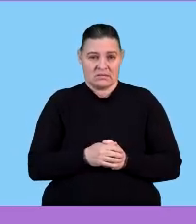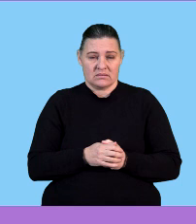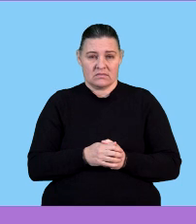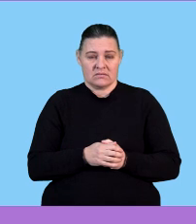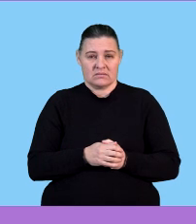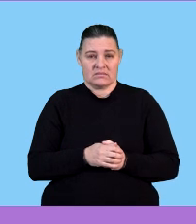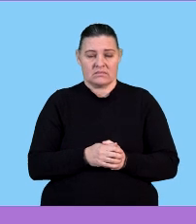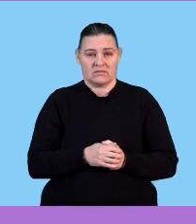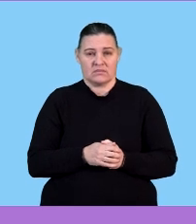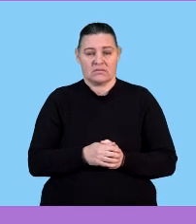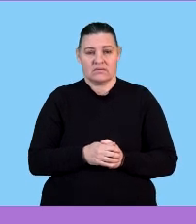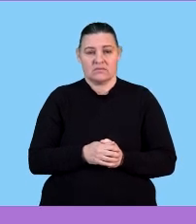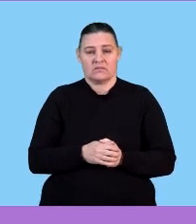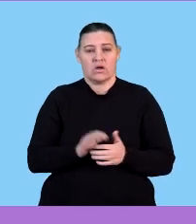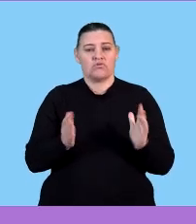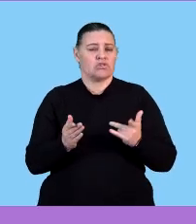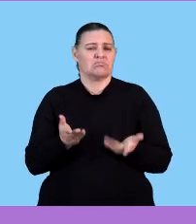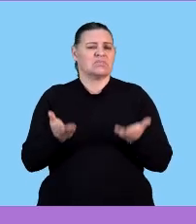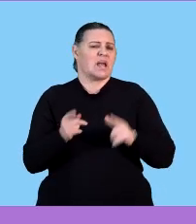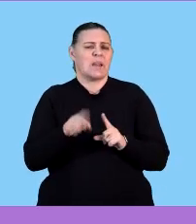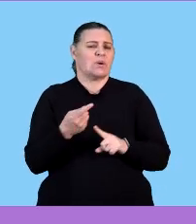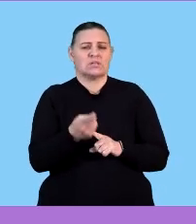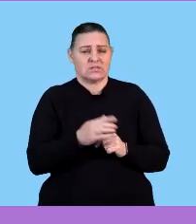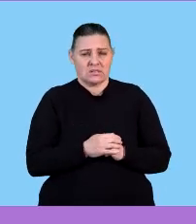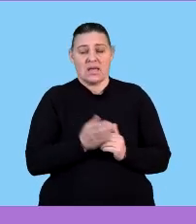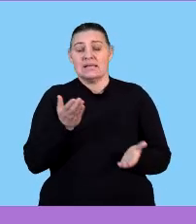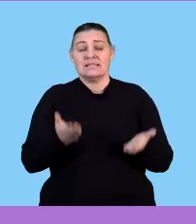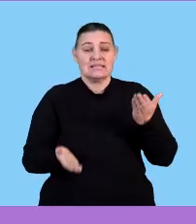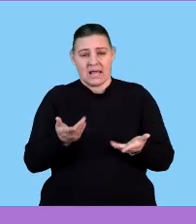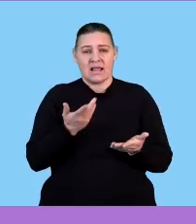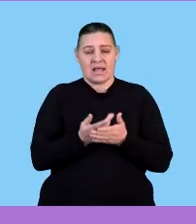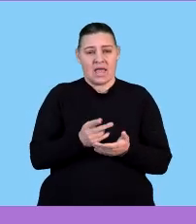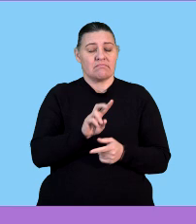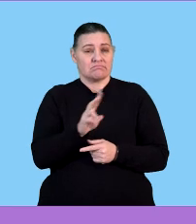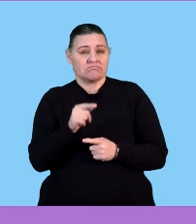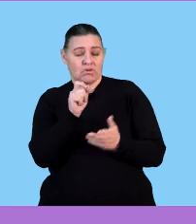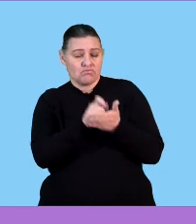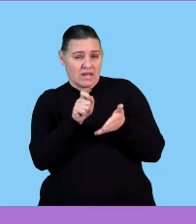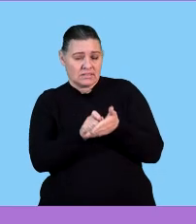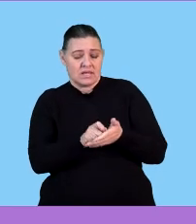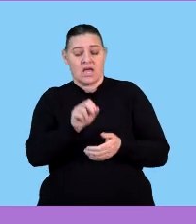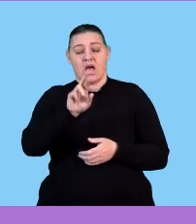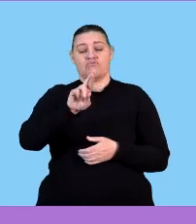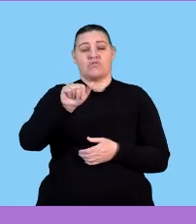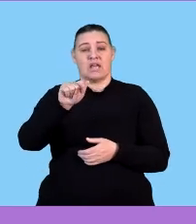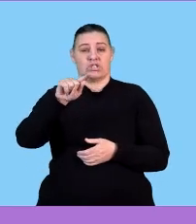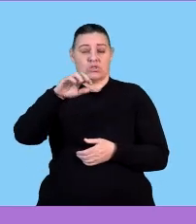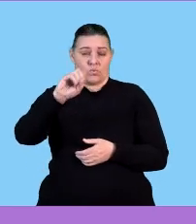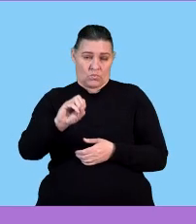So, what is ratio scale all about? A scale can be written as a